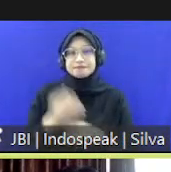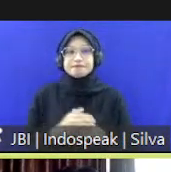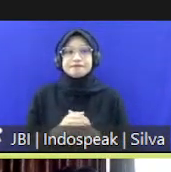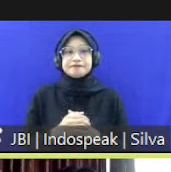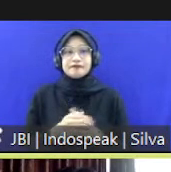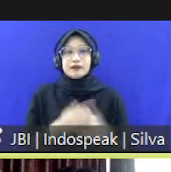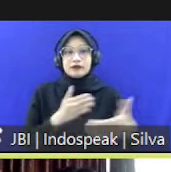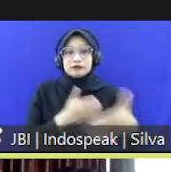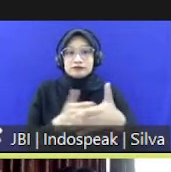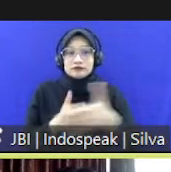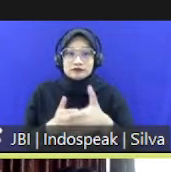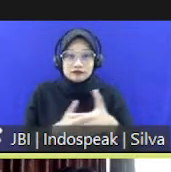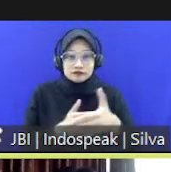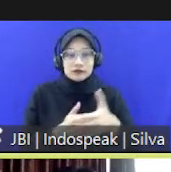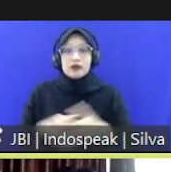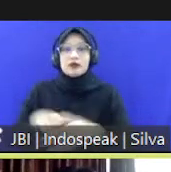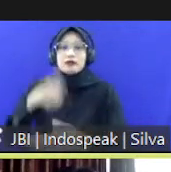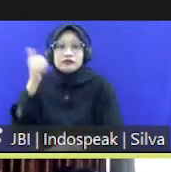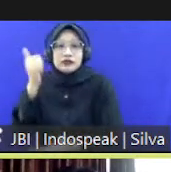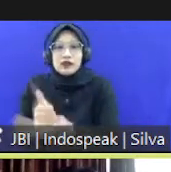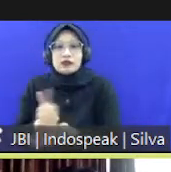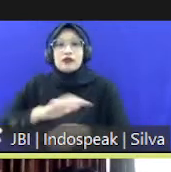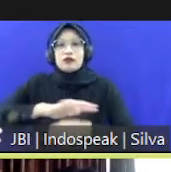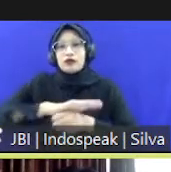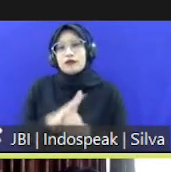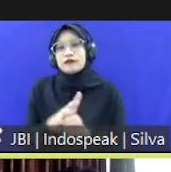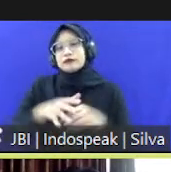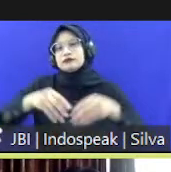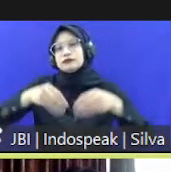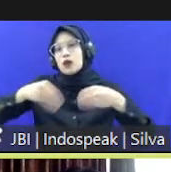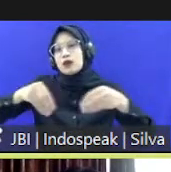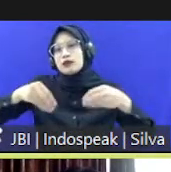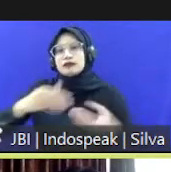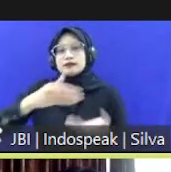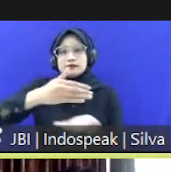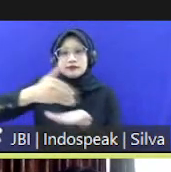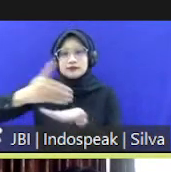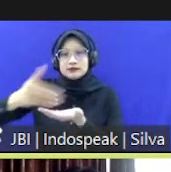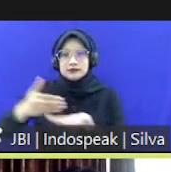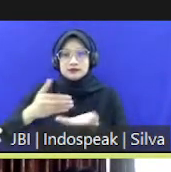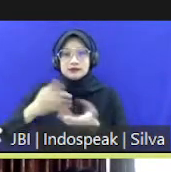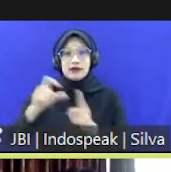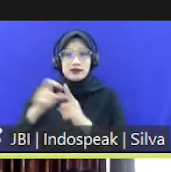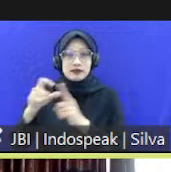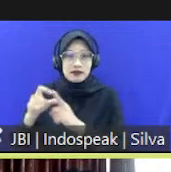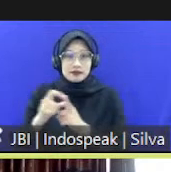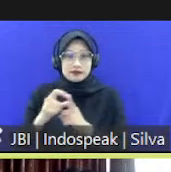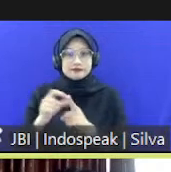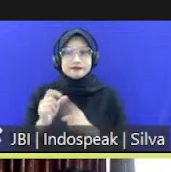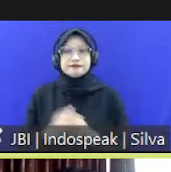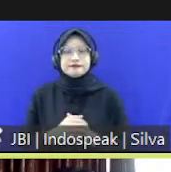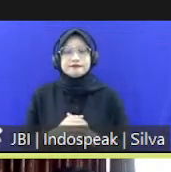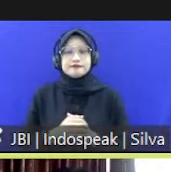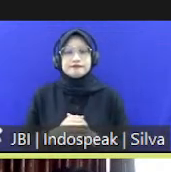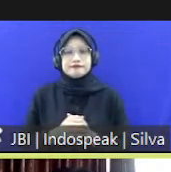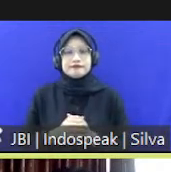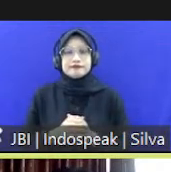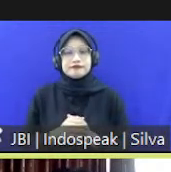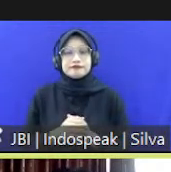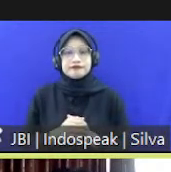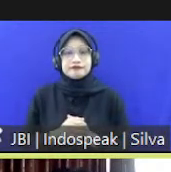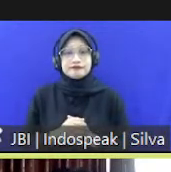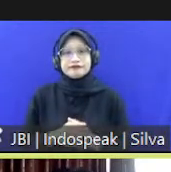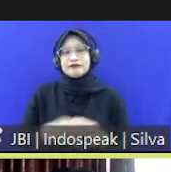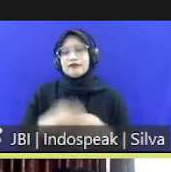Challenges and Reality of COVID-19 Data Quality. Okay, The structure of